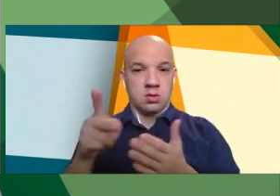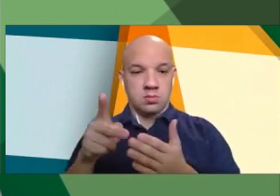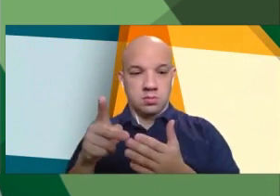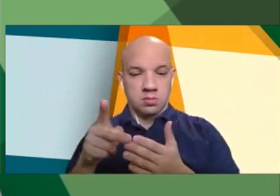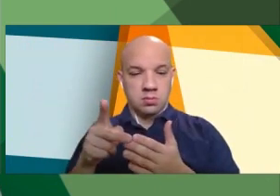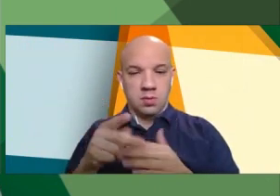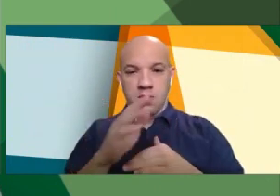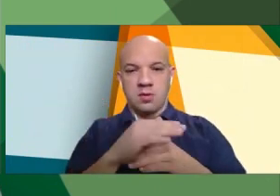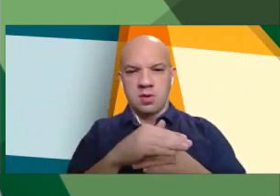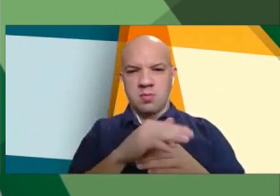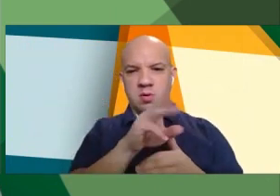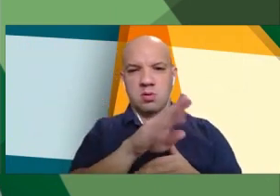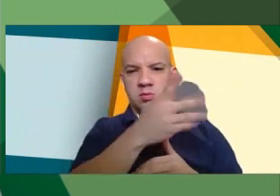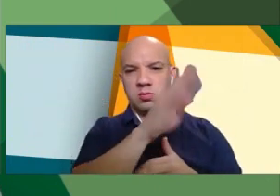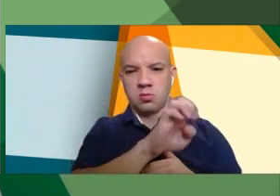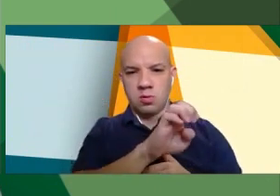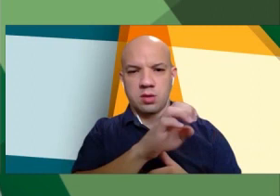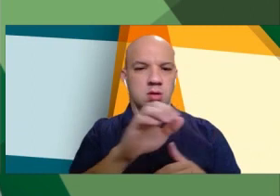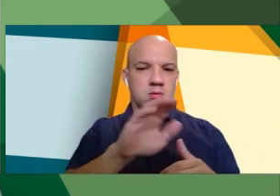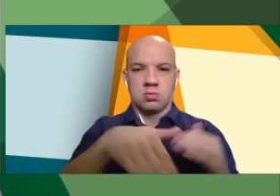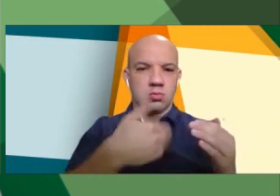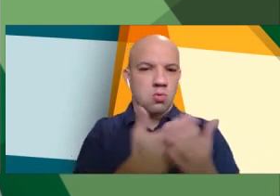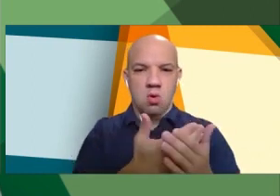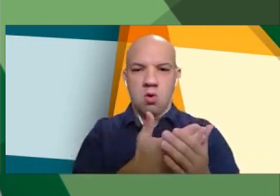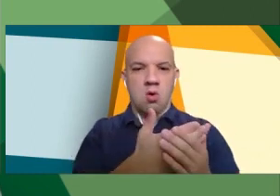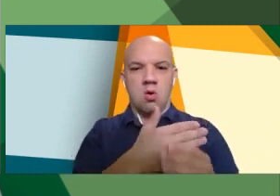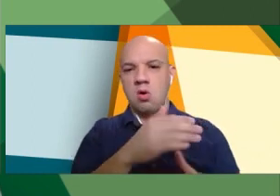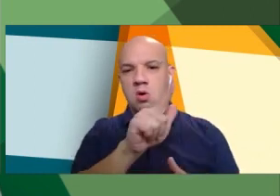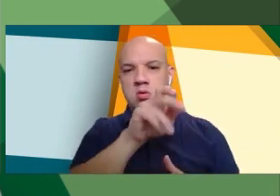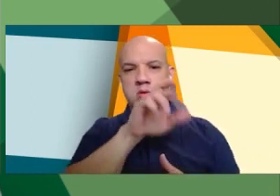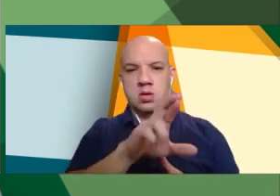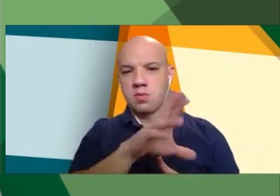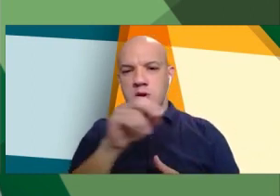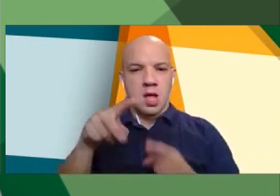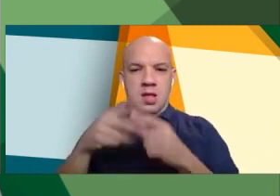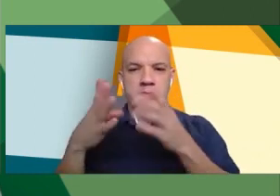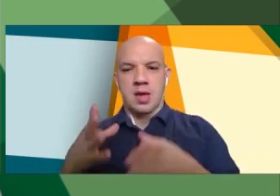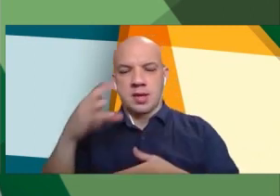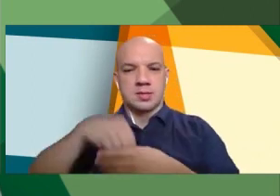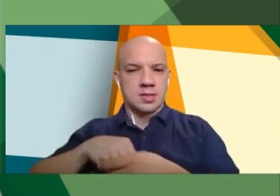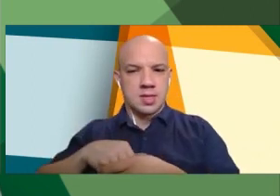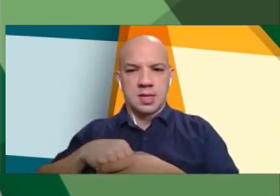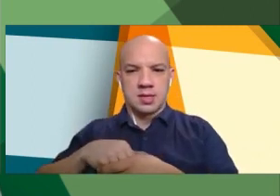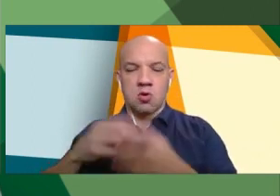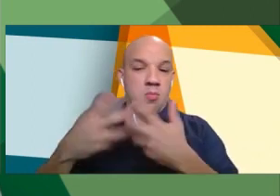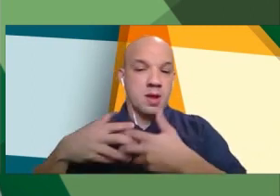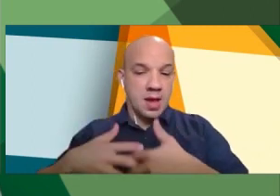to all laborers and mechanics on federal government construction contracts in excess